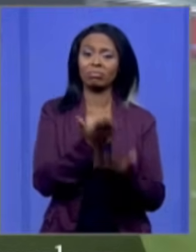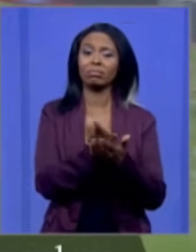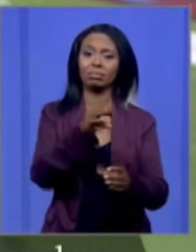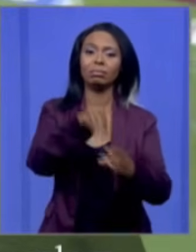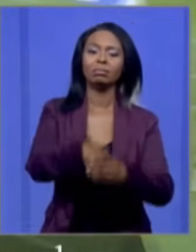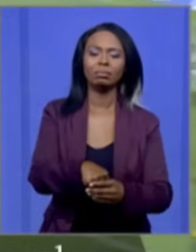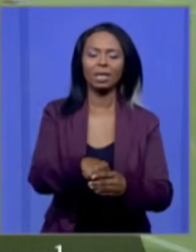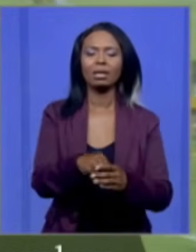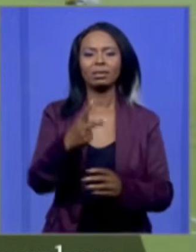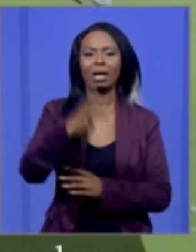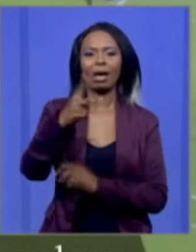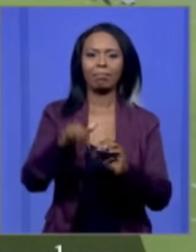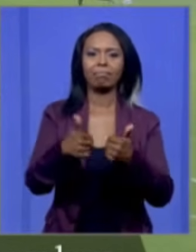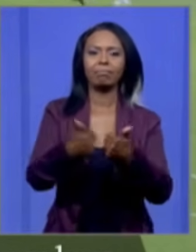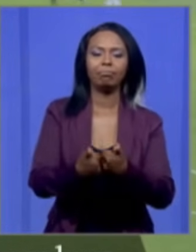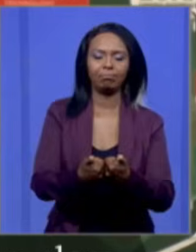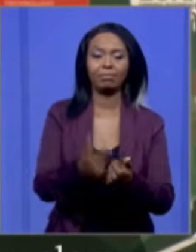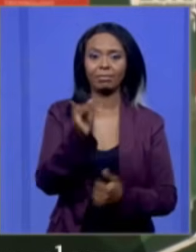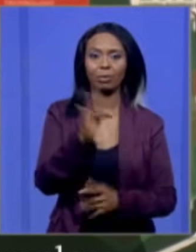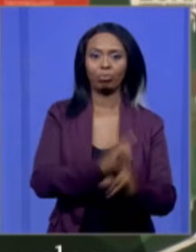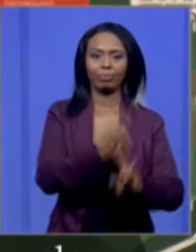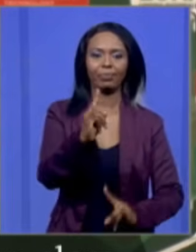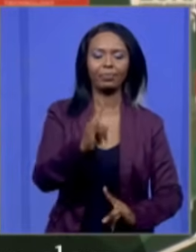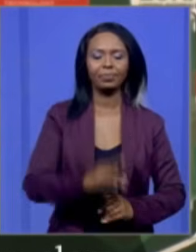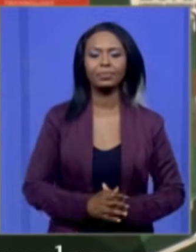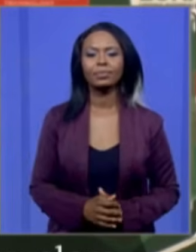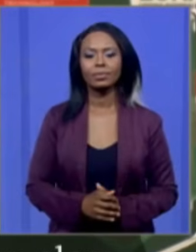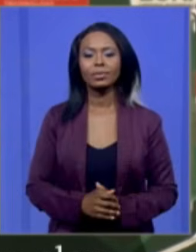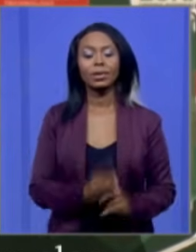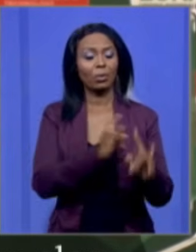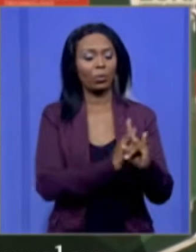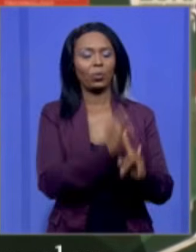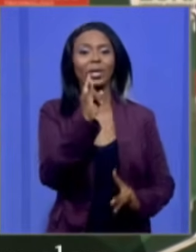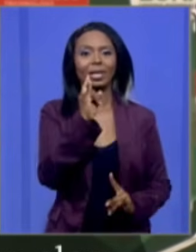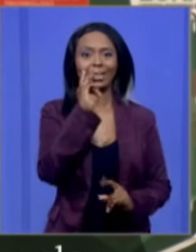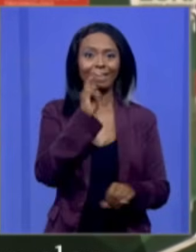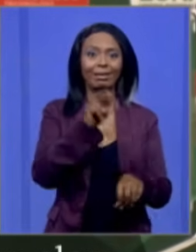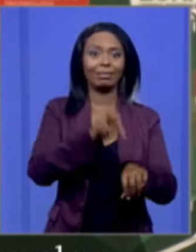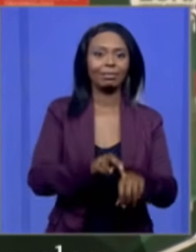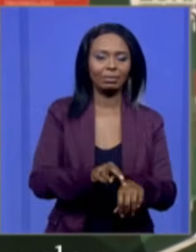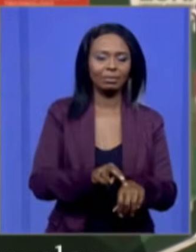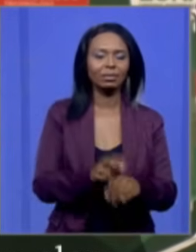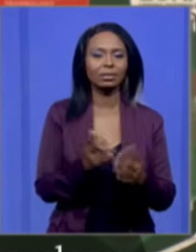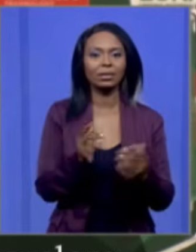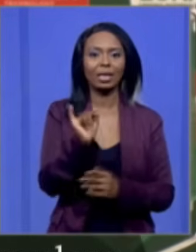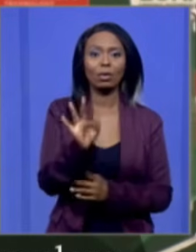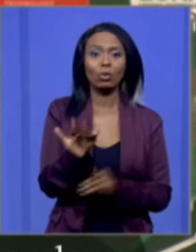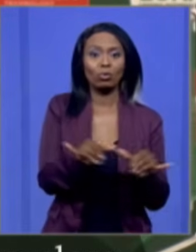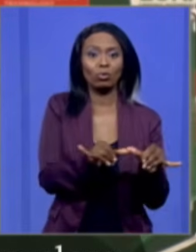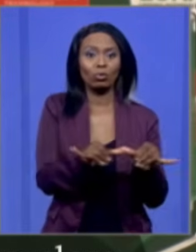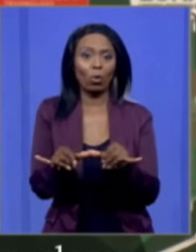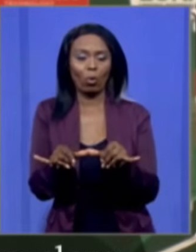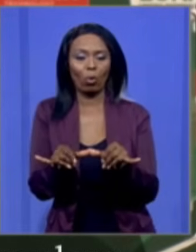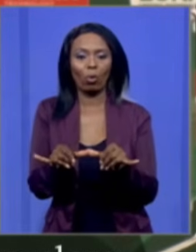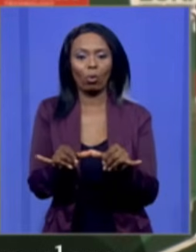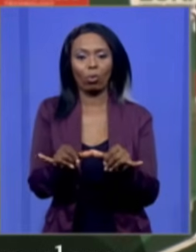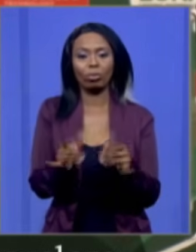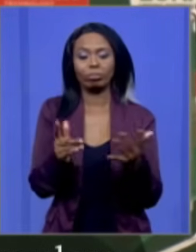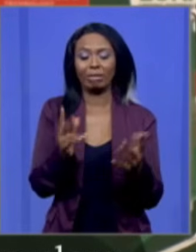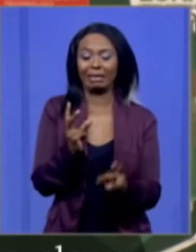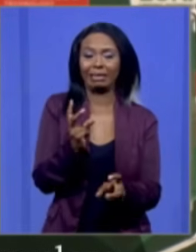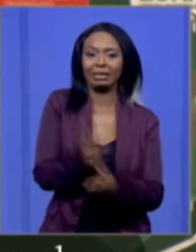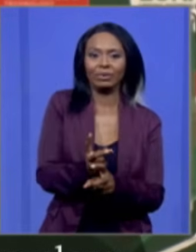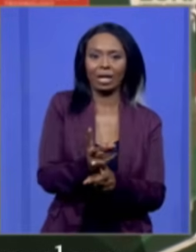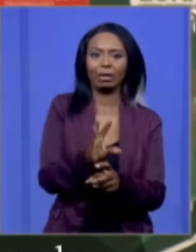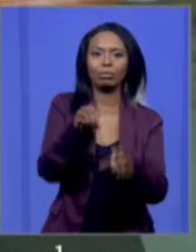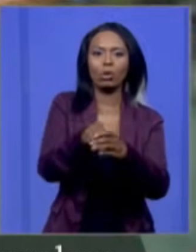la go latela. We have to win that game, I think. If we have a draw, it will be difficult to go